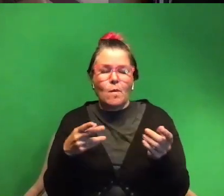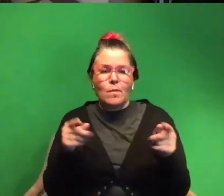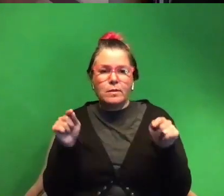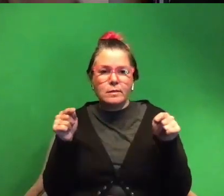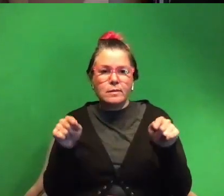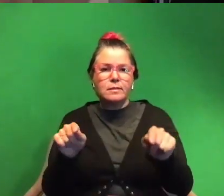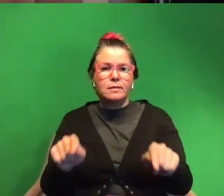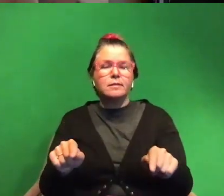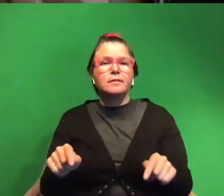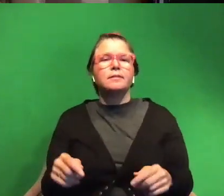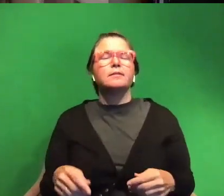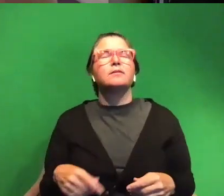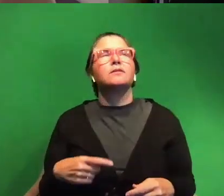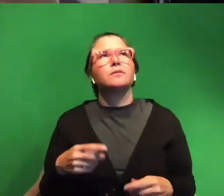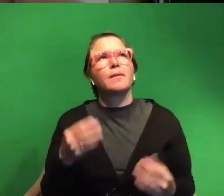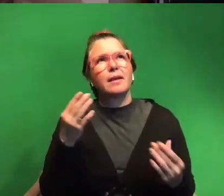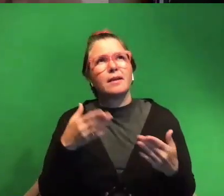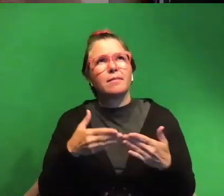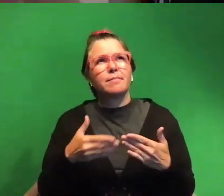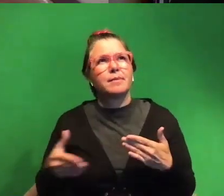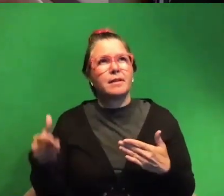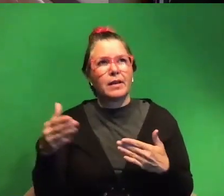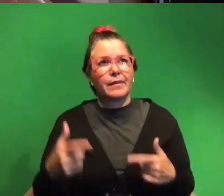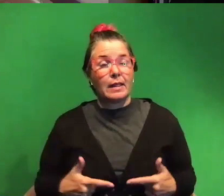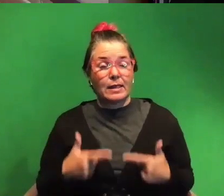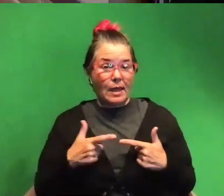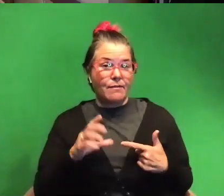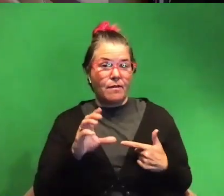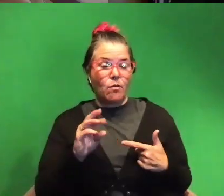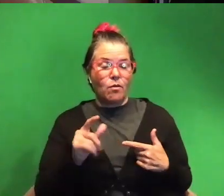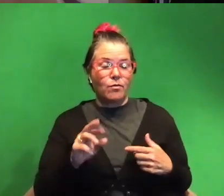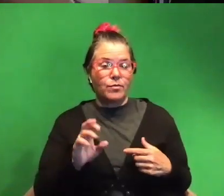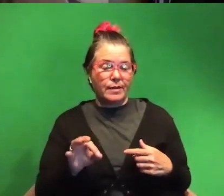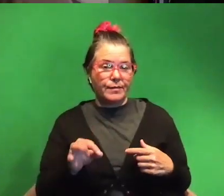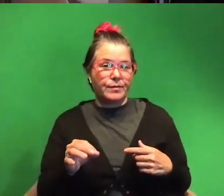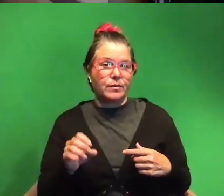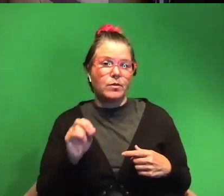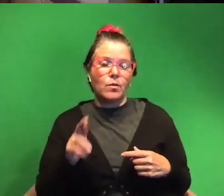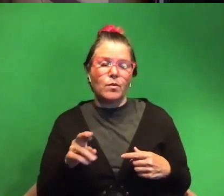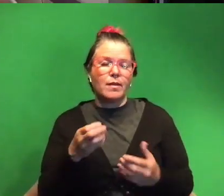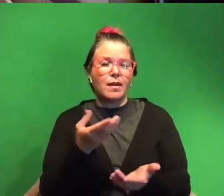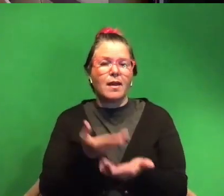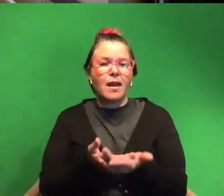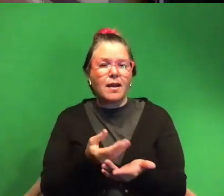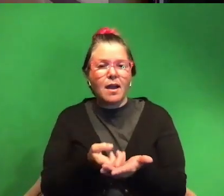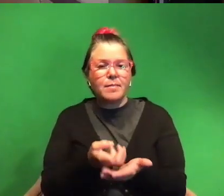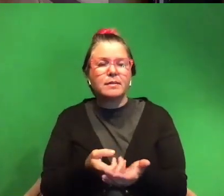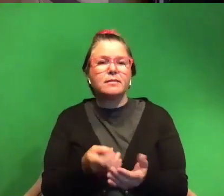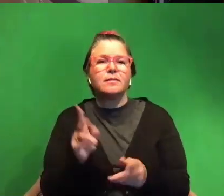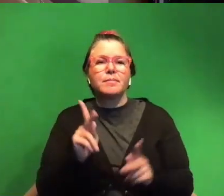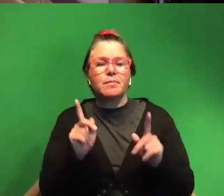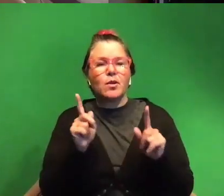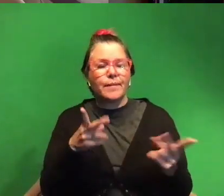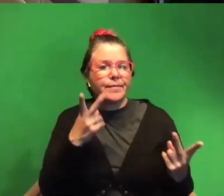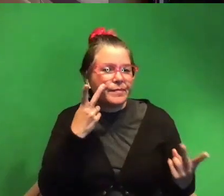and even just thinking beyond the life of the coral reef, right? Or even the economics of people being able to go and visit